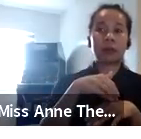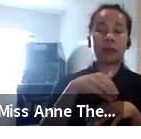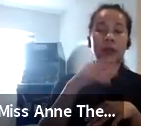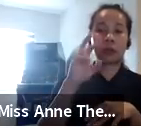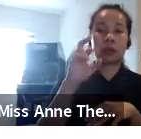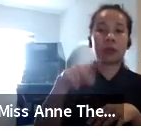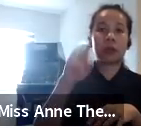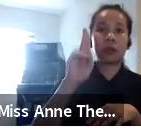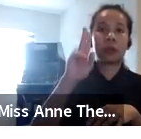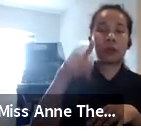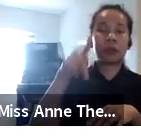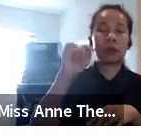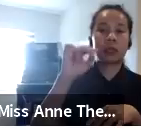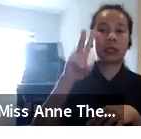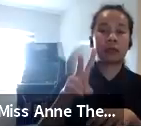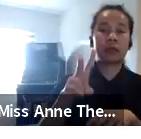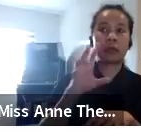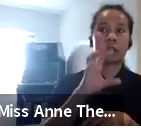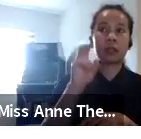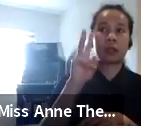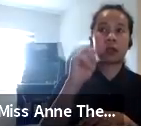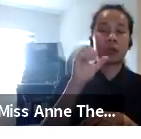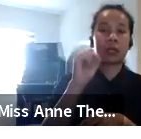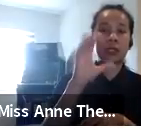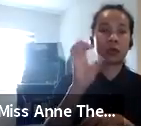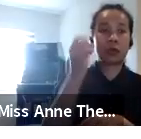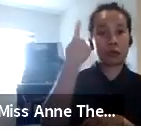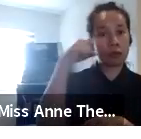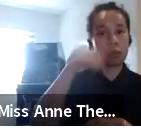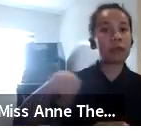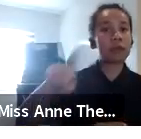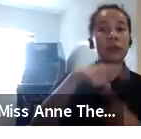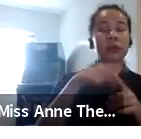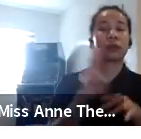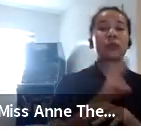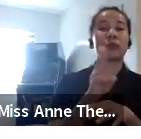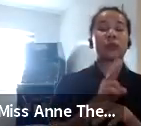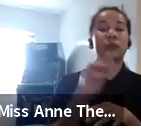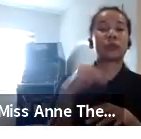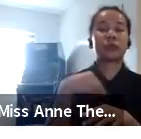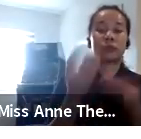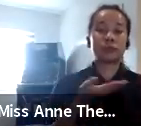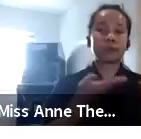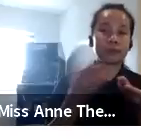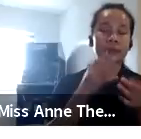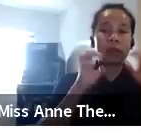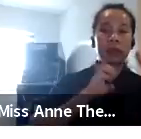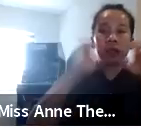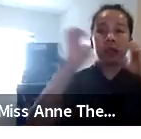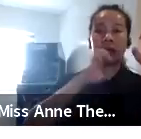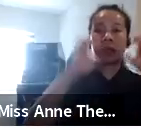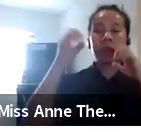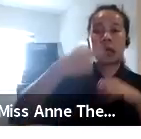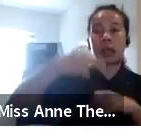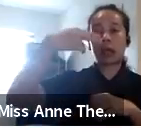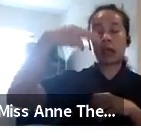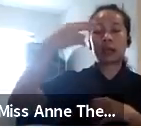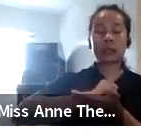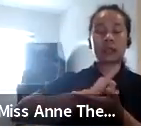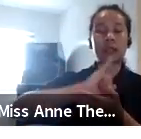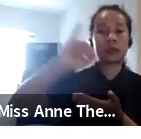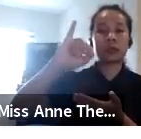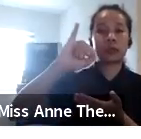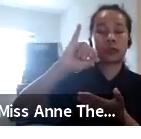and UNESCO ICT Hub, and it's for everyone's use. We monitor and evaluate higher education institutions involved